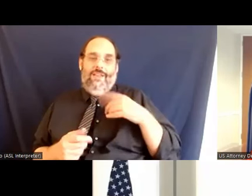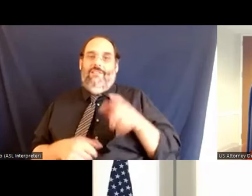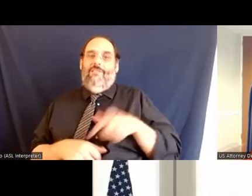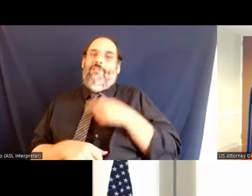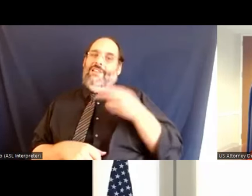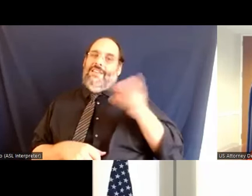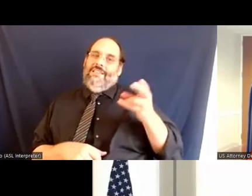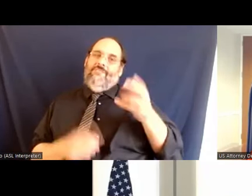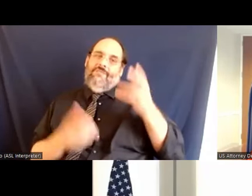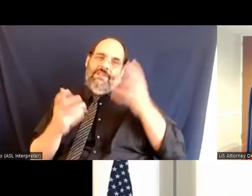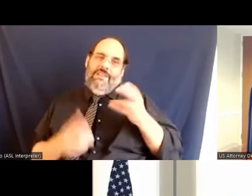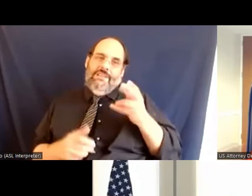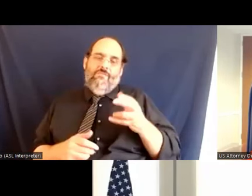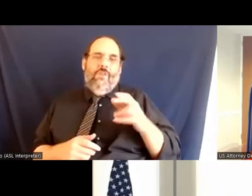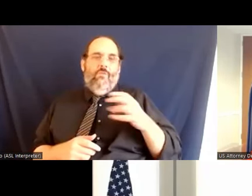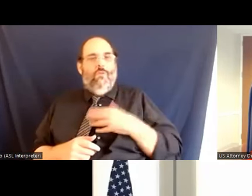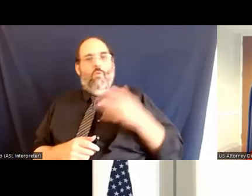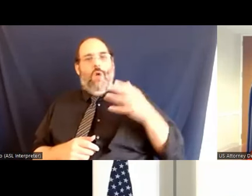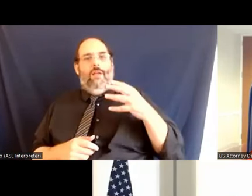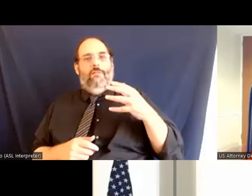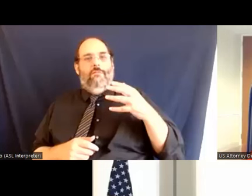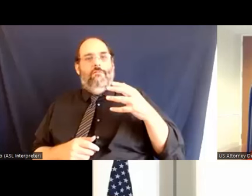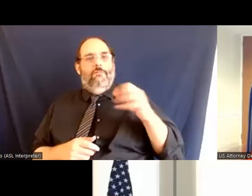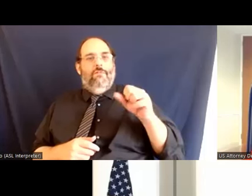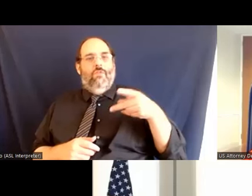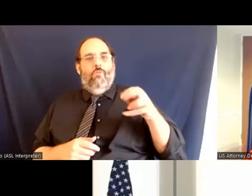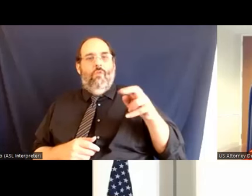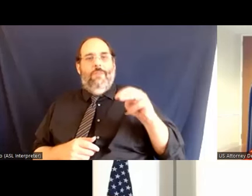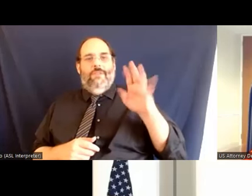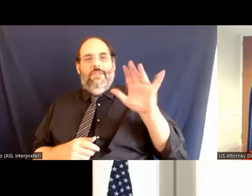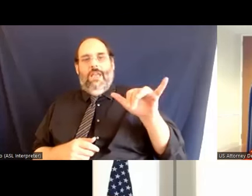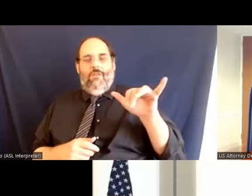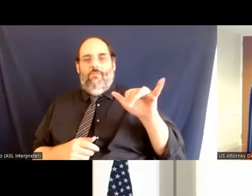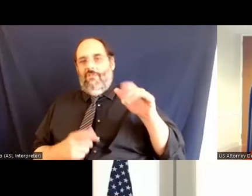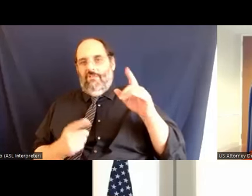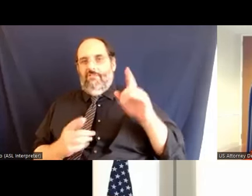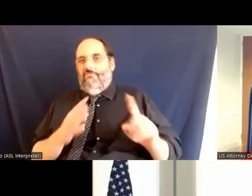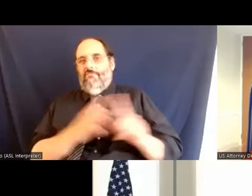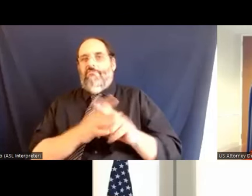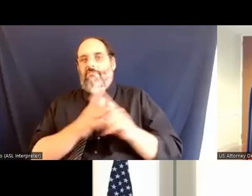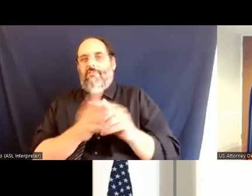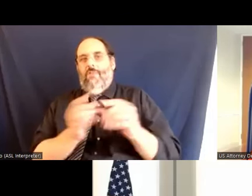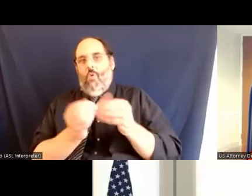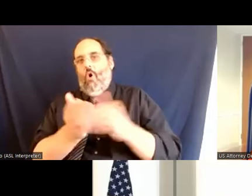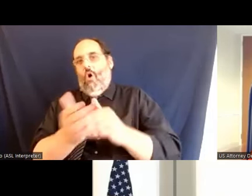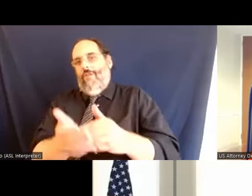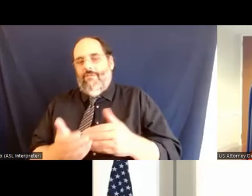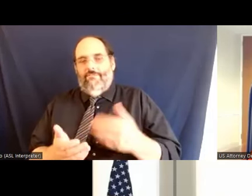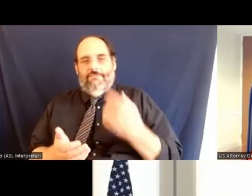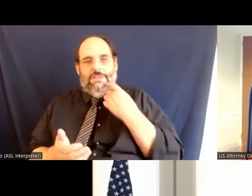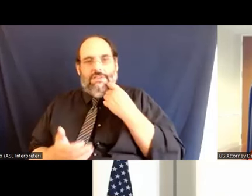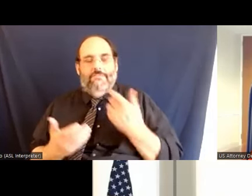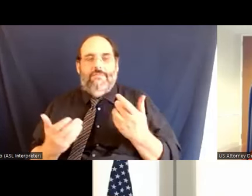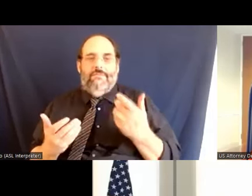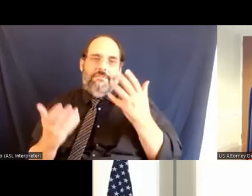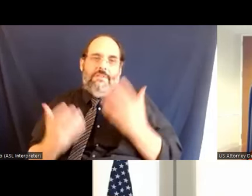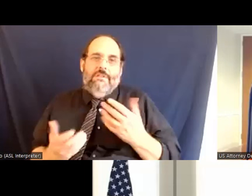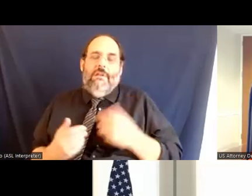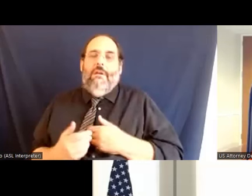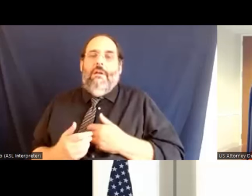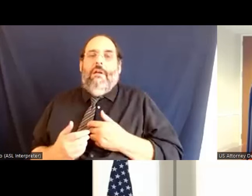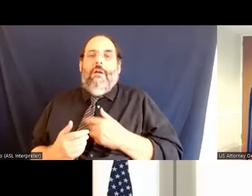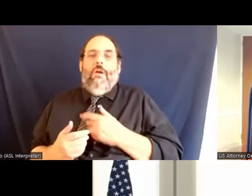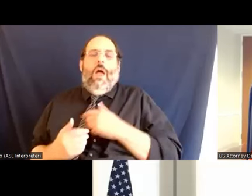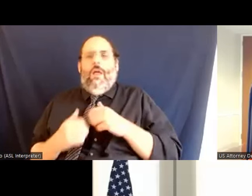had a long, sad history with white supremacy, which has been resurgent recently. So to talk about how we've dealt with that as a